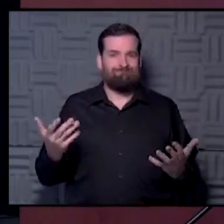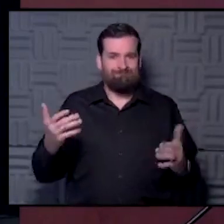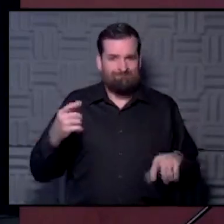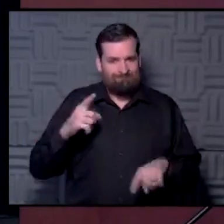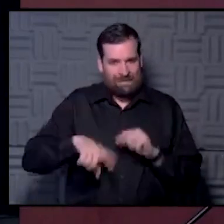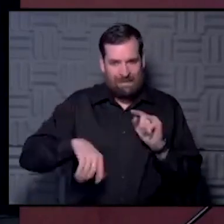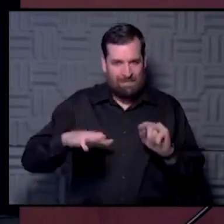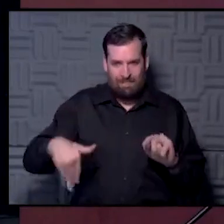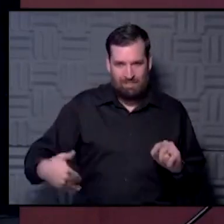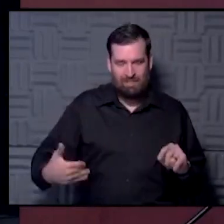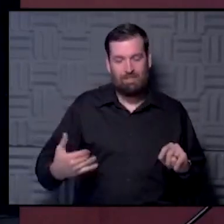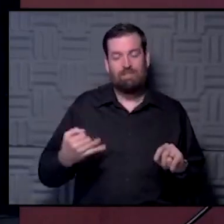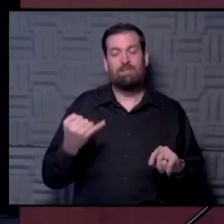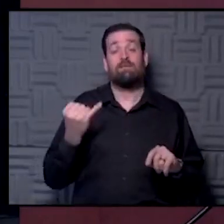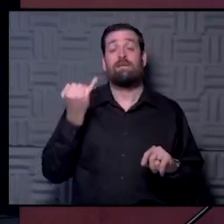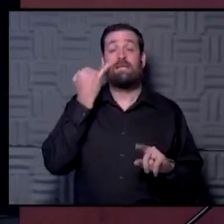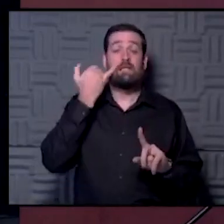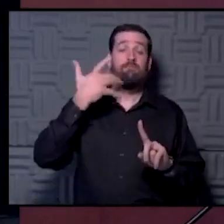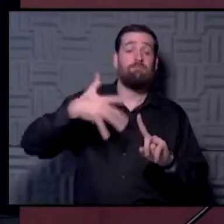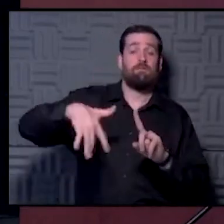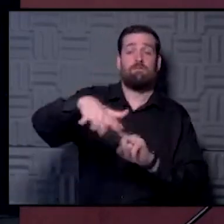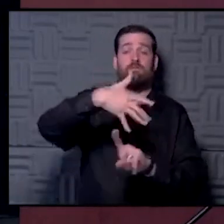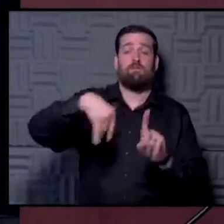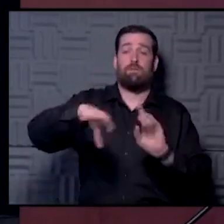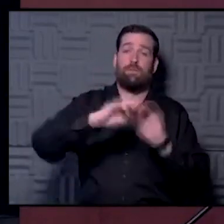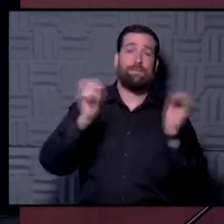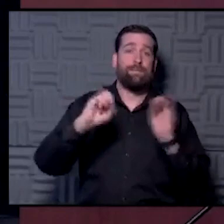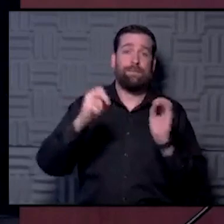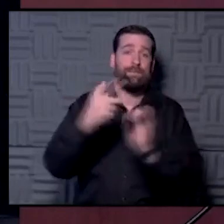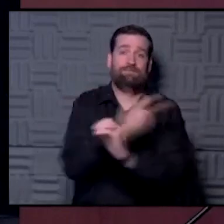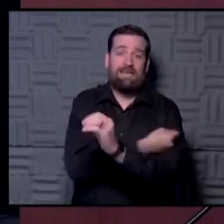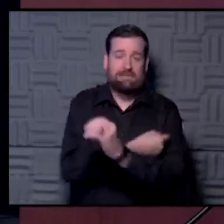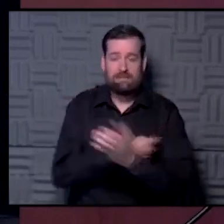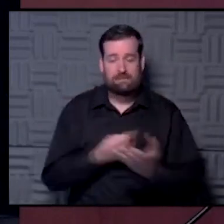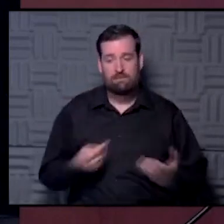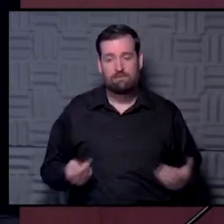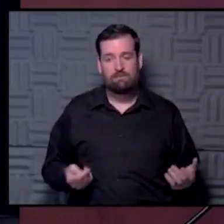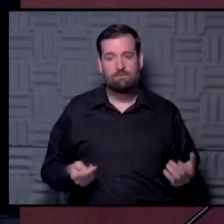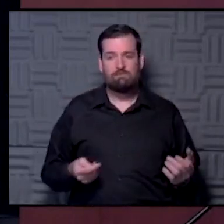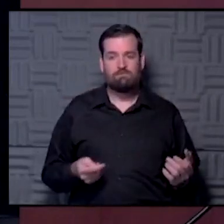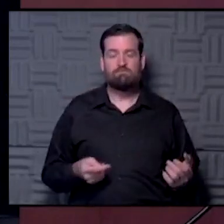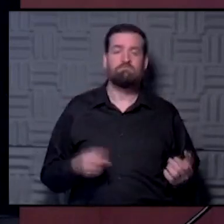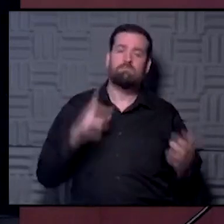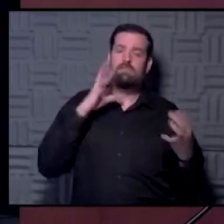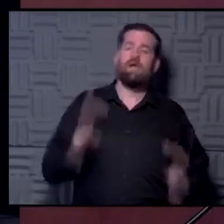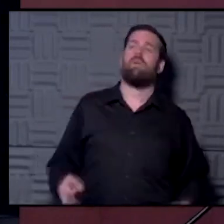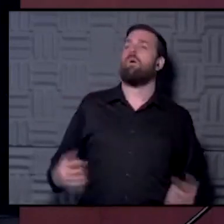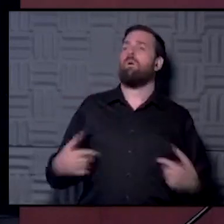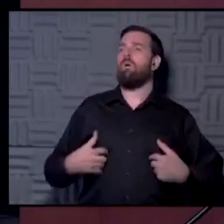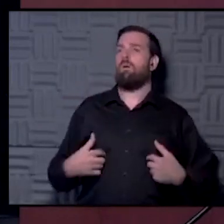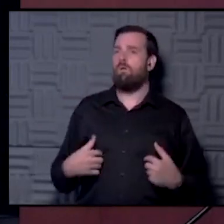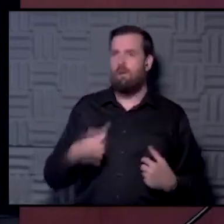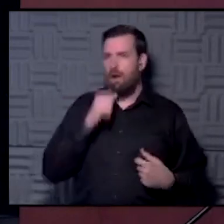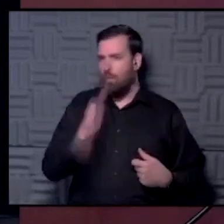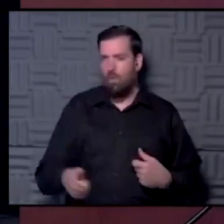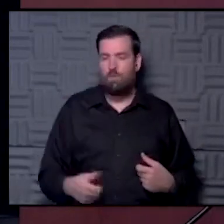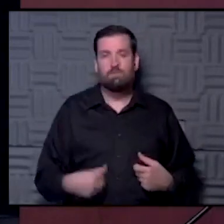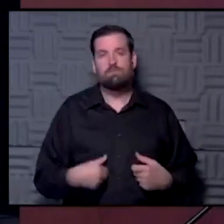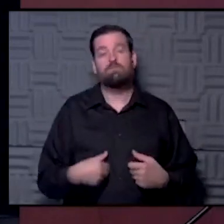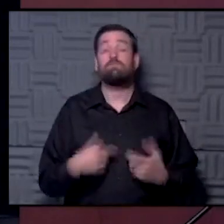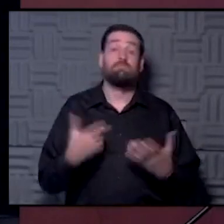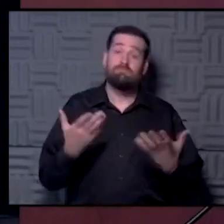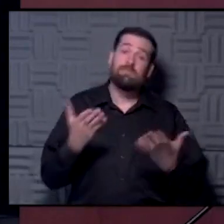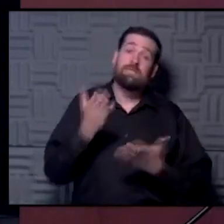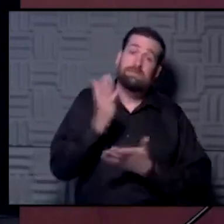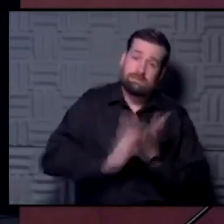think if those around you aren't getting it, you shouldn't decide I won't get it because of that, because there will still be some